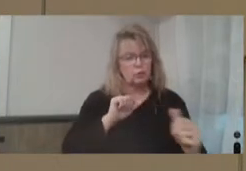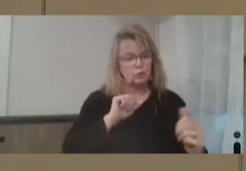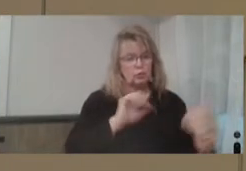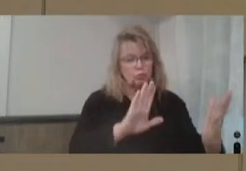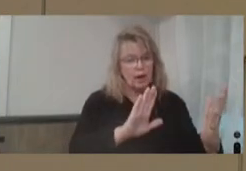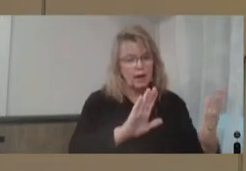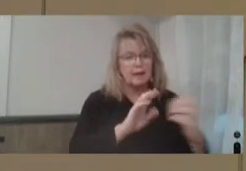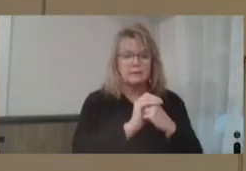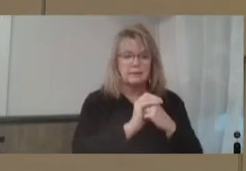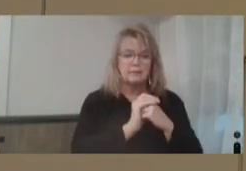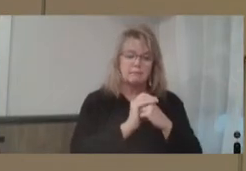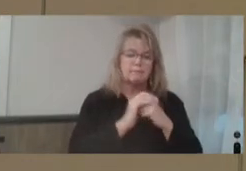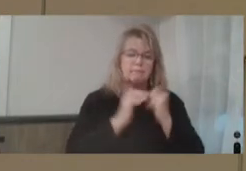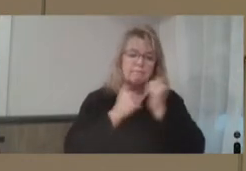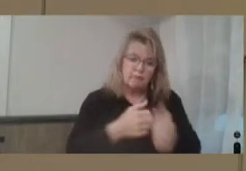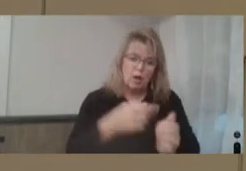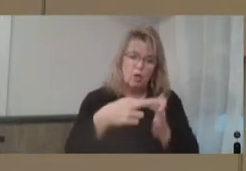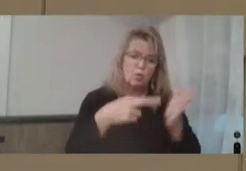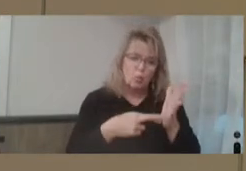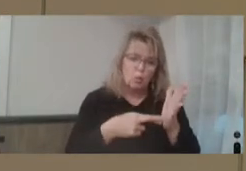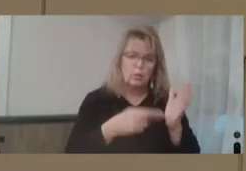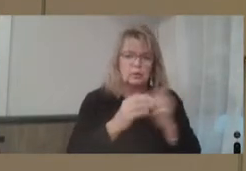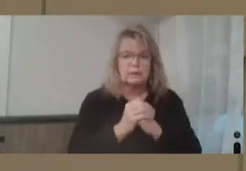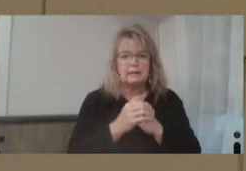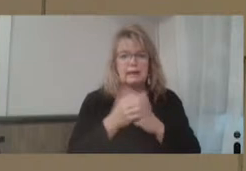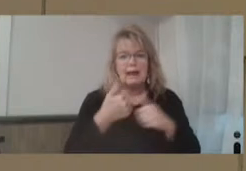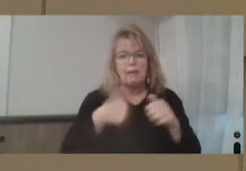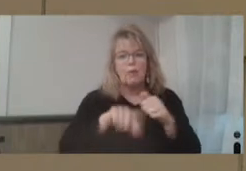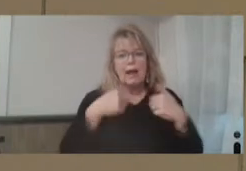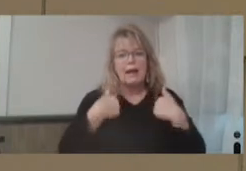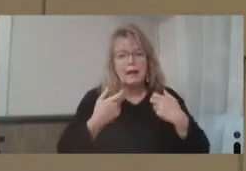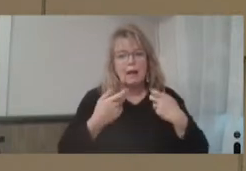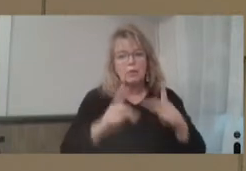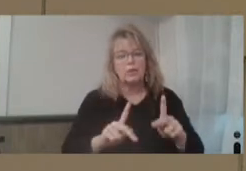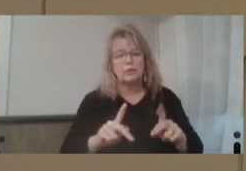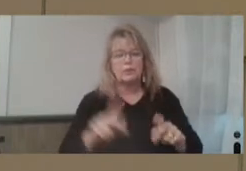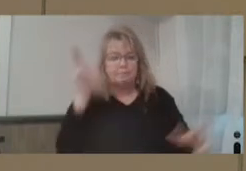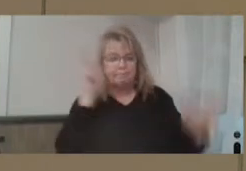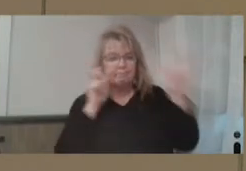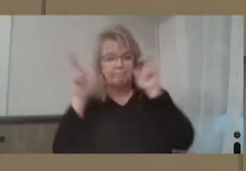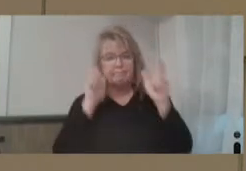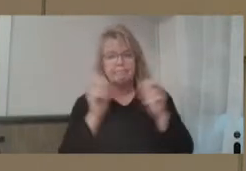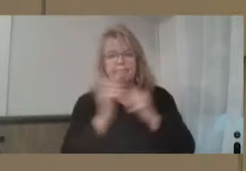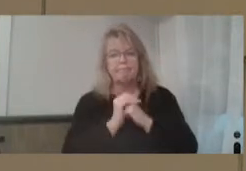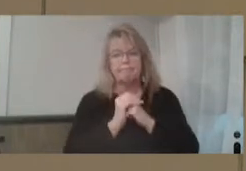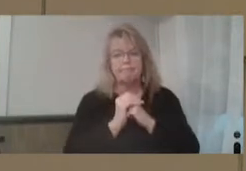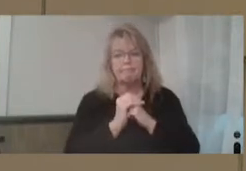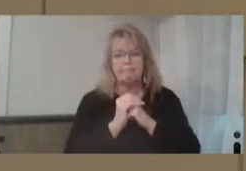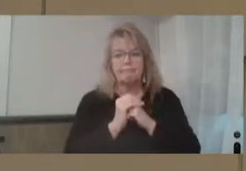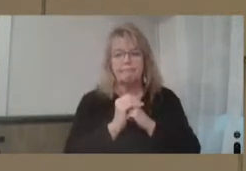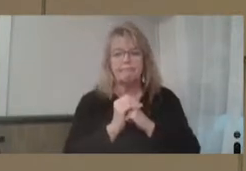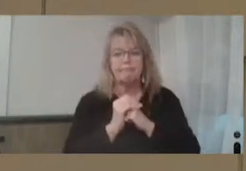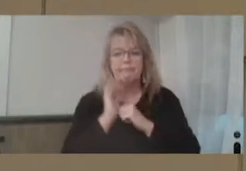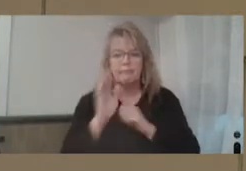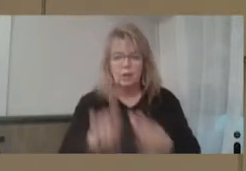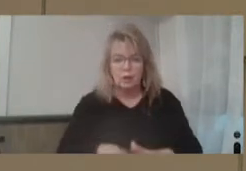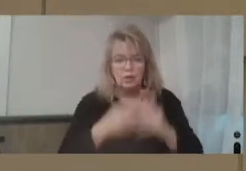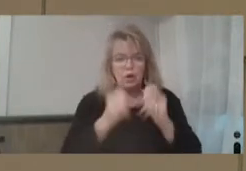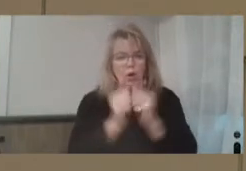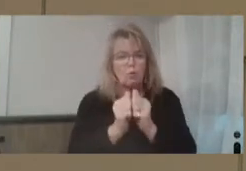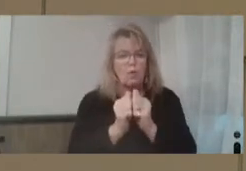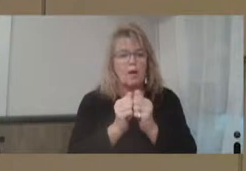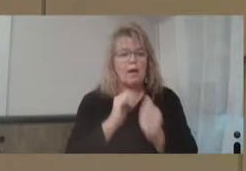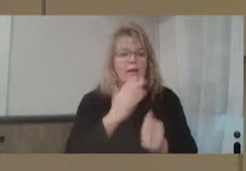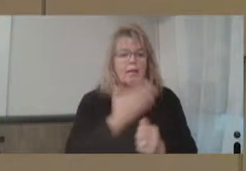our rules so that everyone has the opportunity to be heard. So with that, we are going to start with our